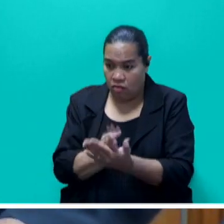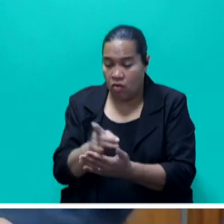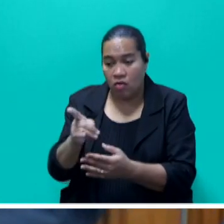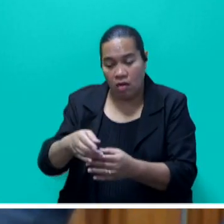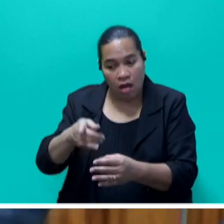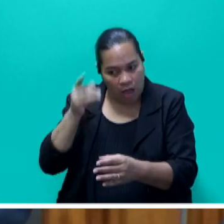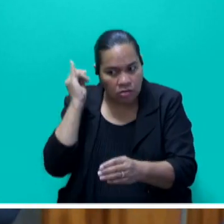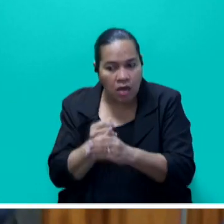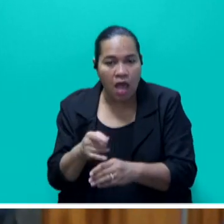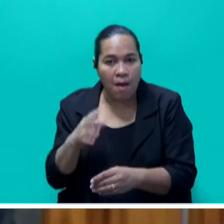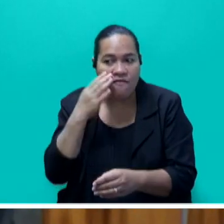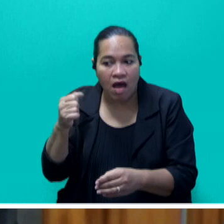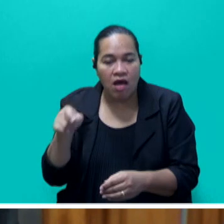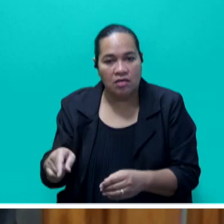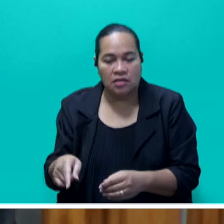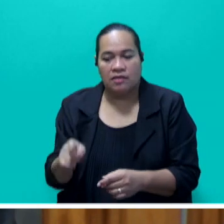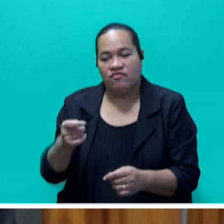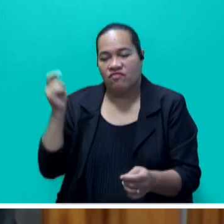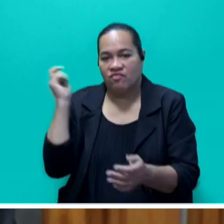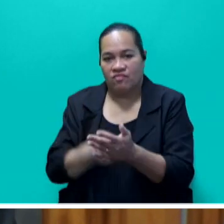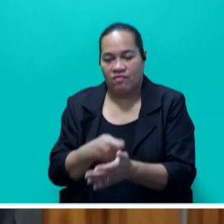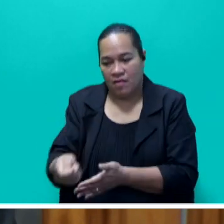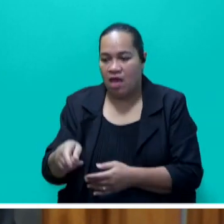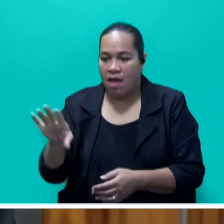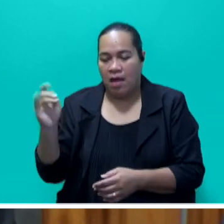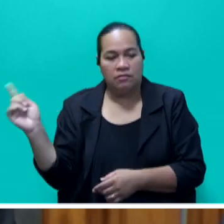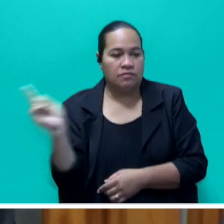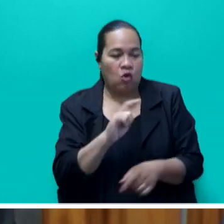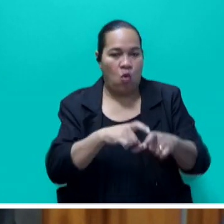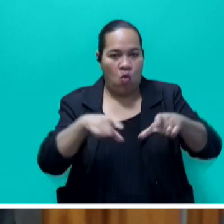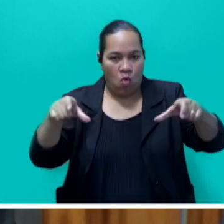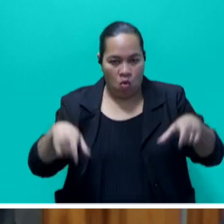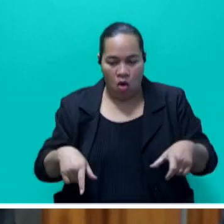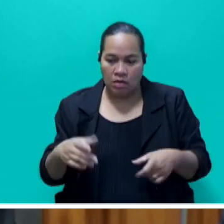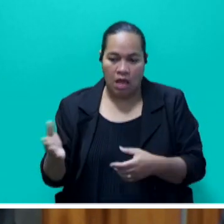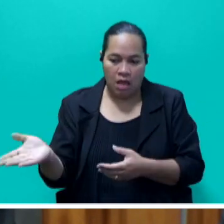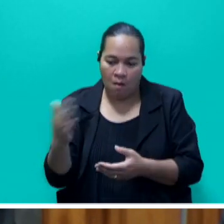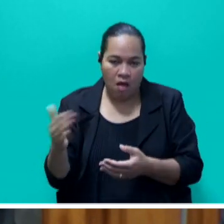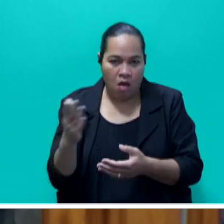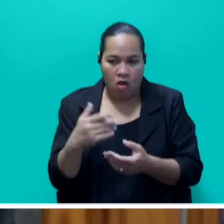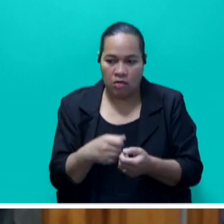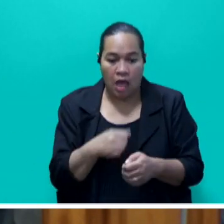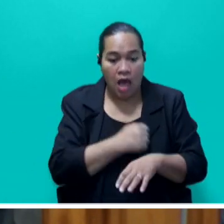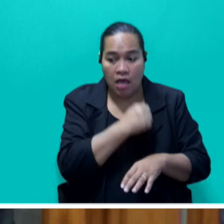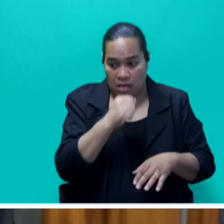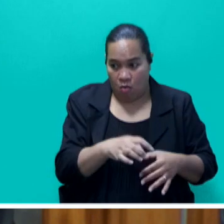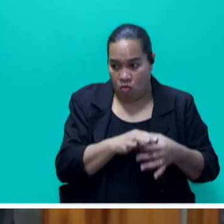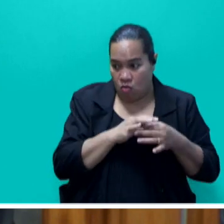fined, seized, or sanctioned through the court legal proceedings to recover the loss incurred by the government.